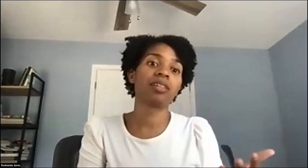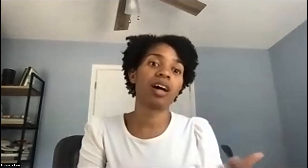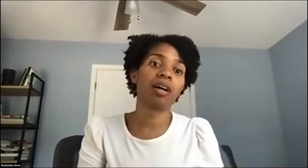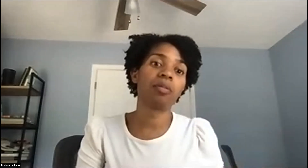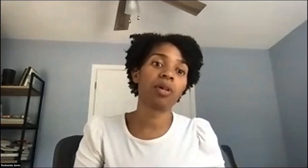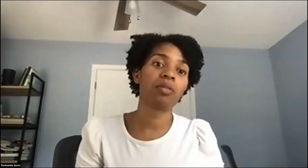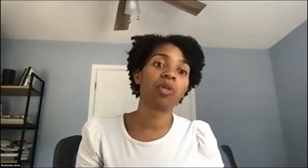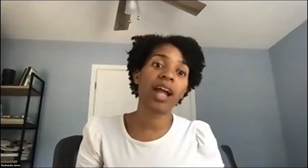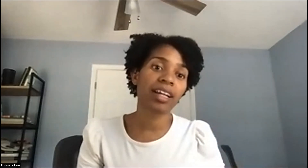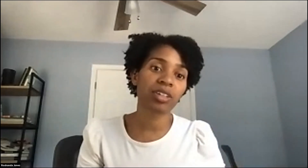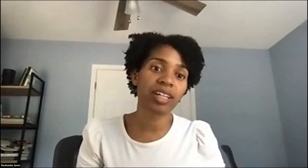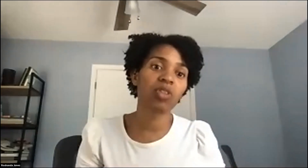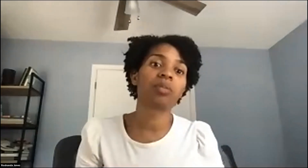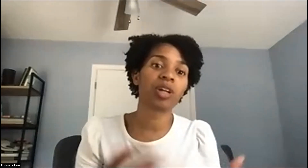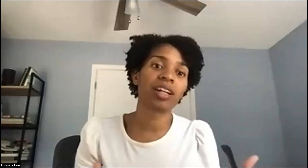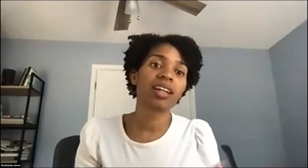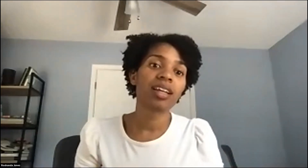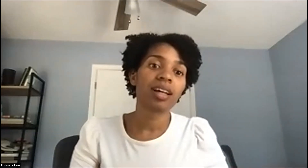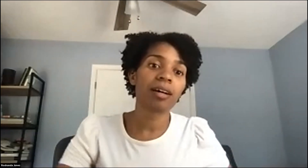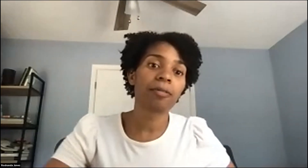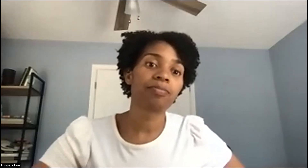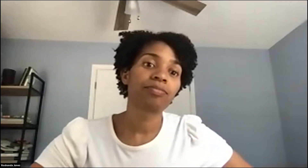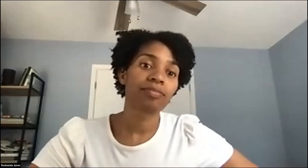be more accurate or more